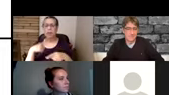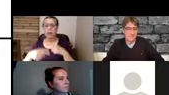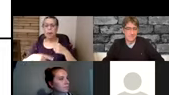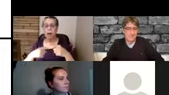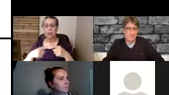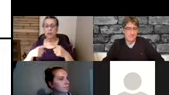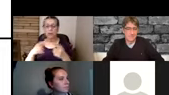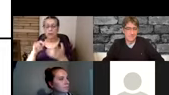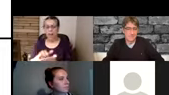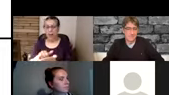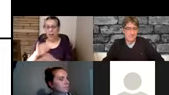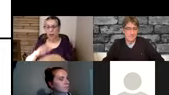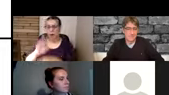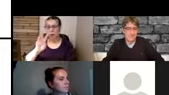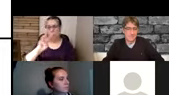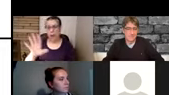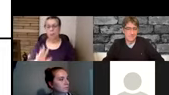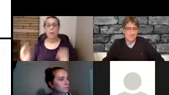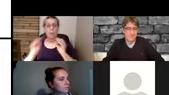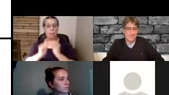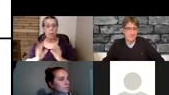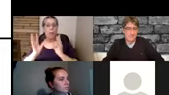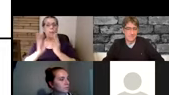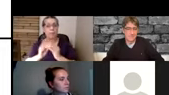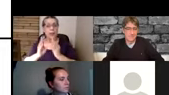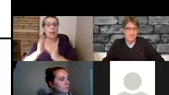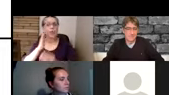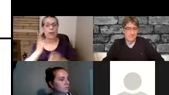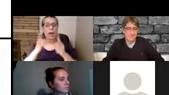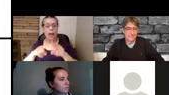on the website, and there'll be more meetings coming in the month of May.